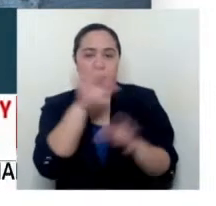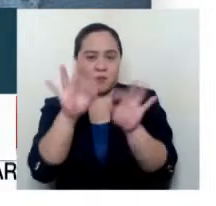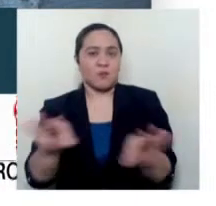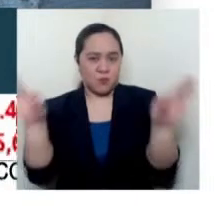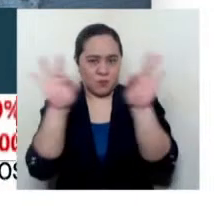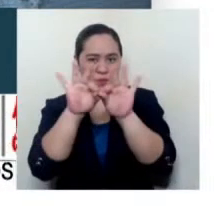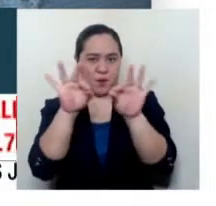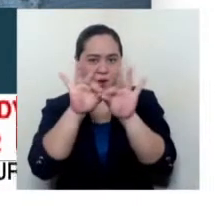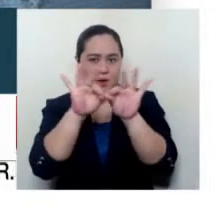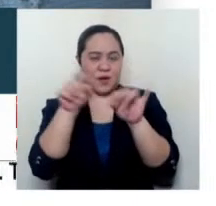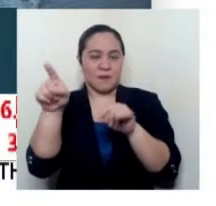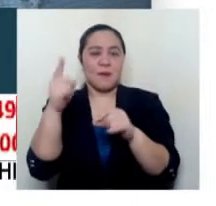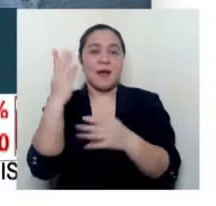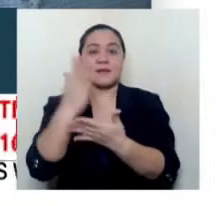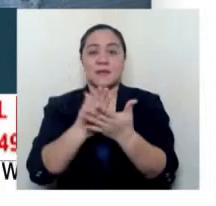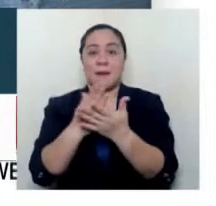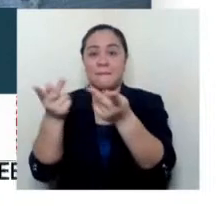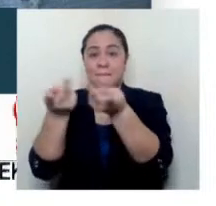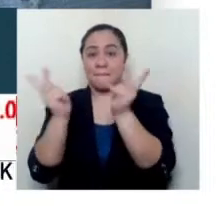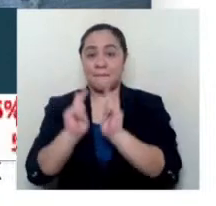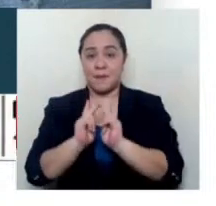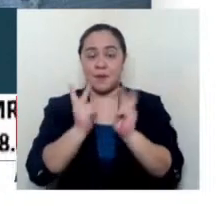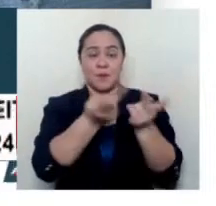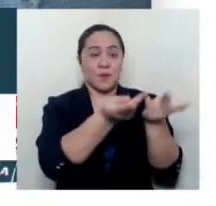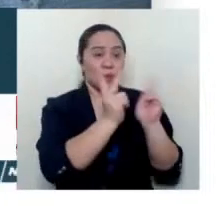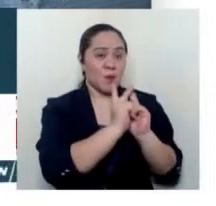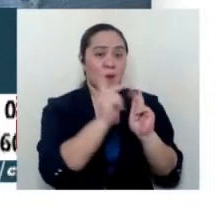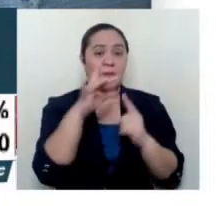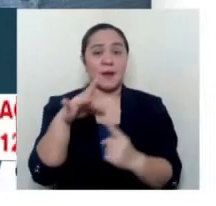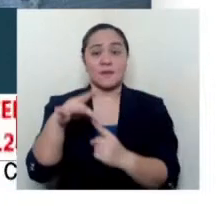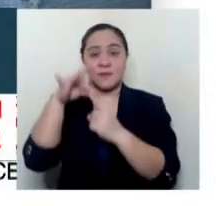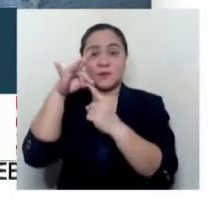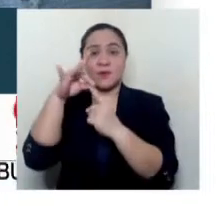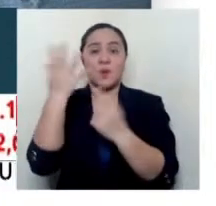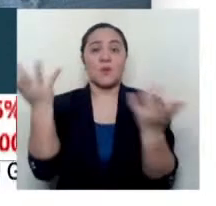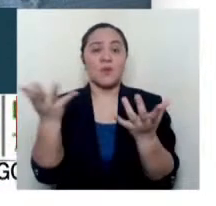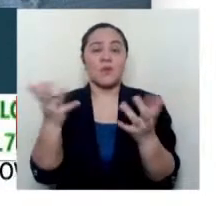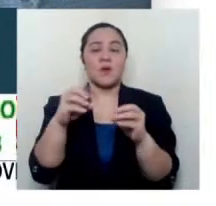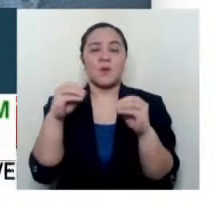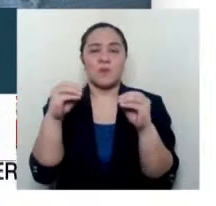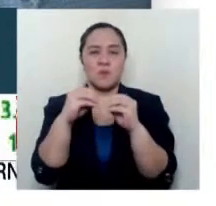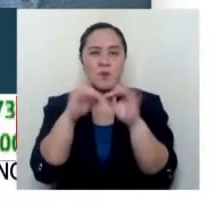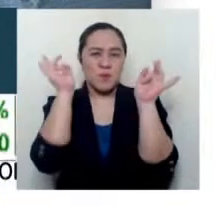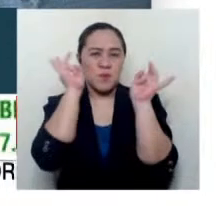other places except those listed as critical ng DICG,